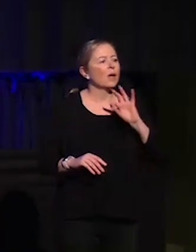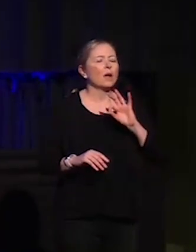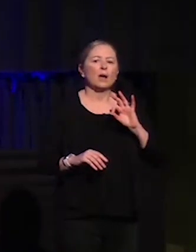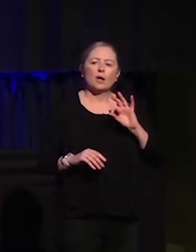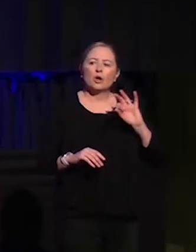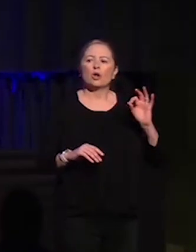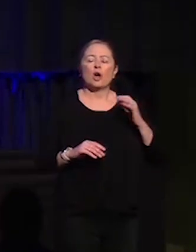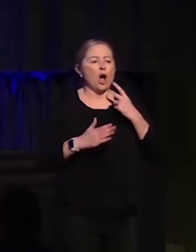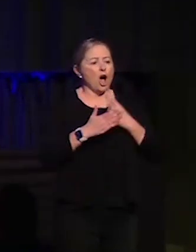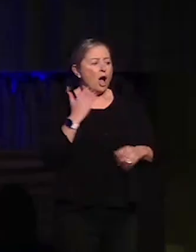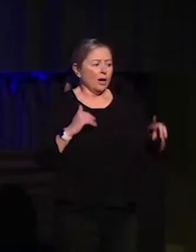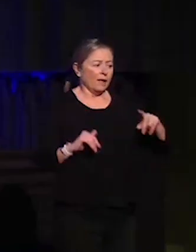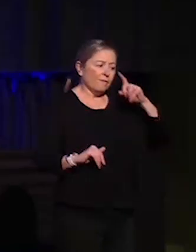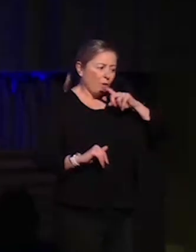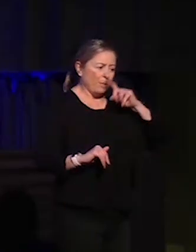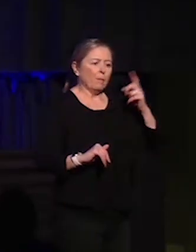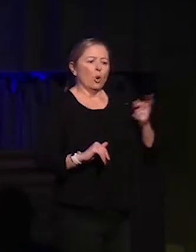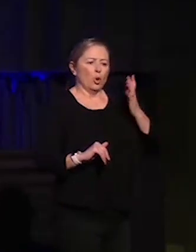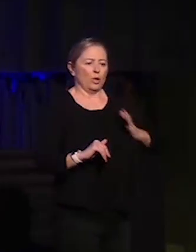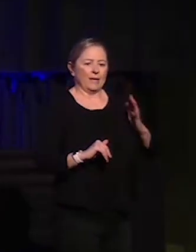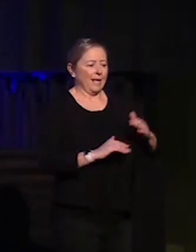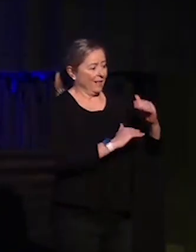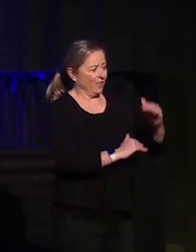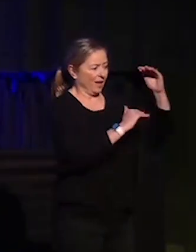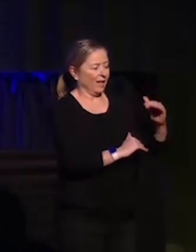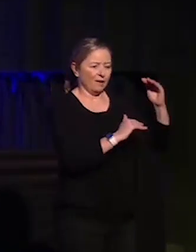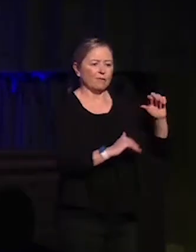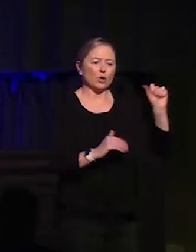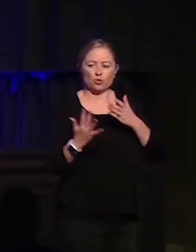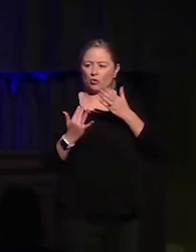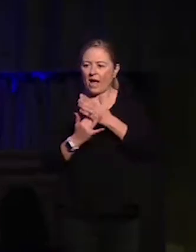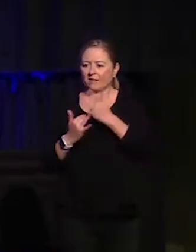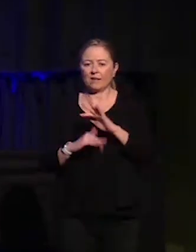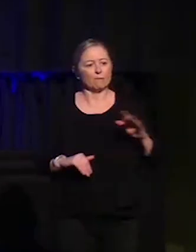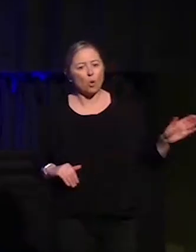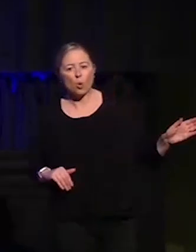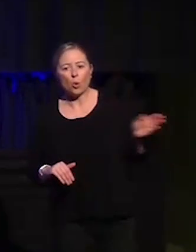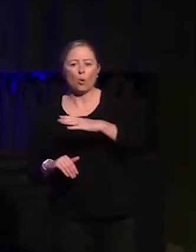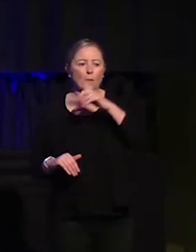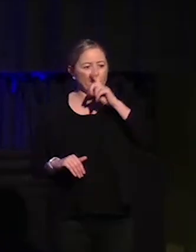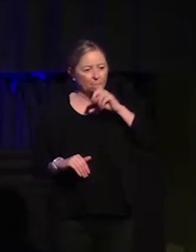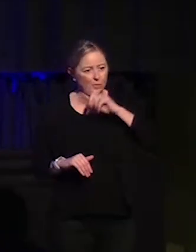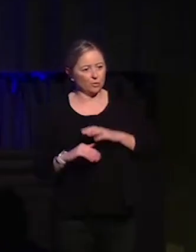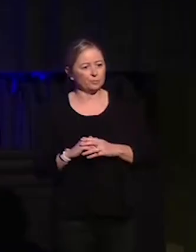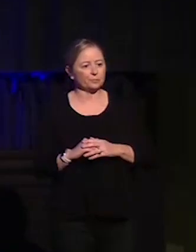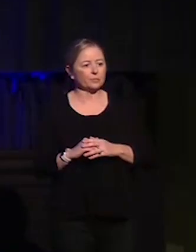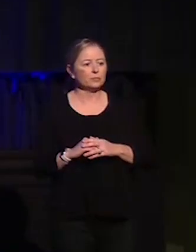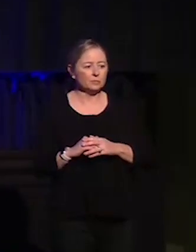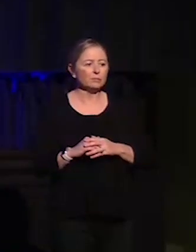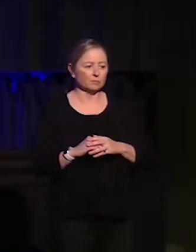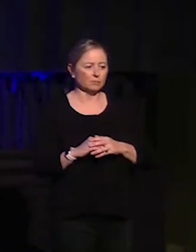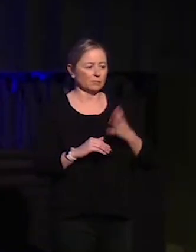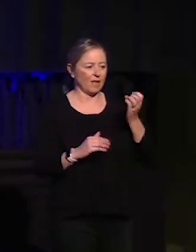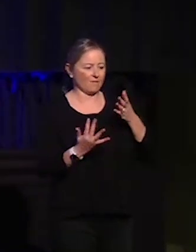only the people who need it. It's for 100% of people. It may only be the certain people who need it, who use it at the time, but